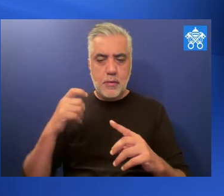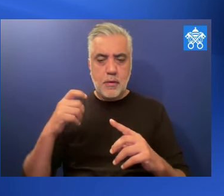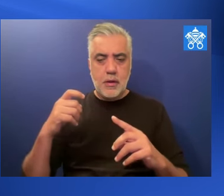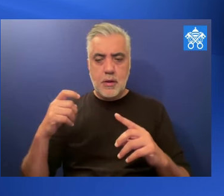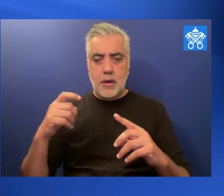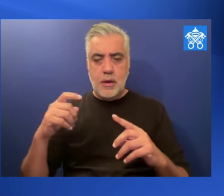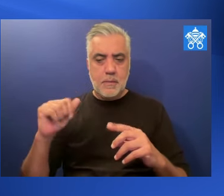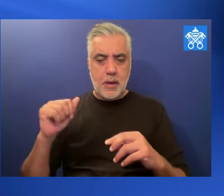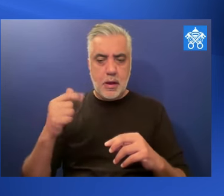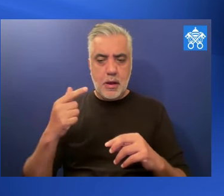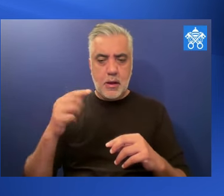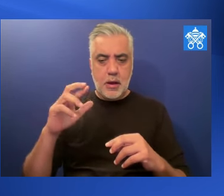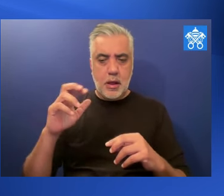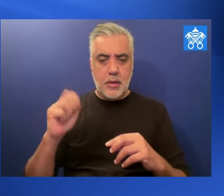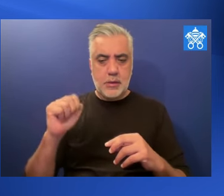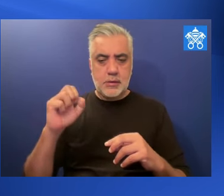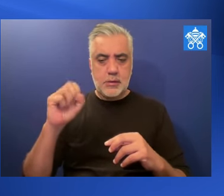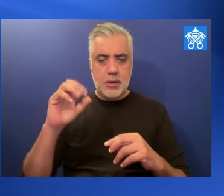Sunday